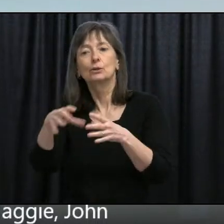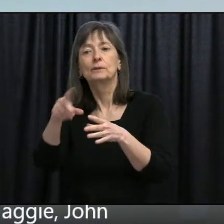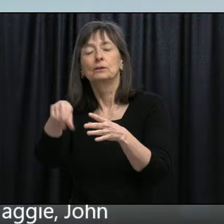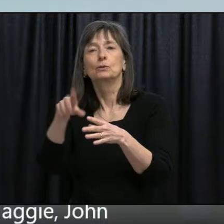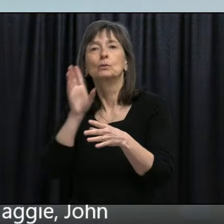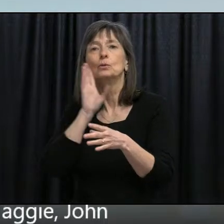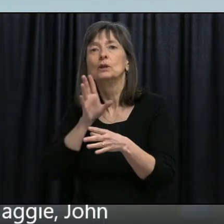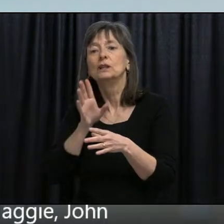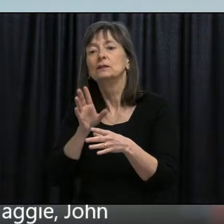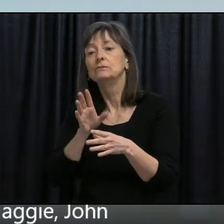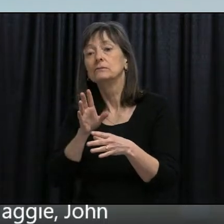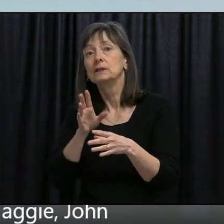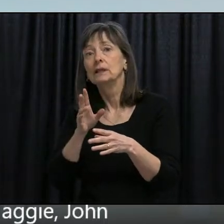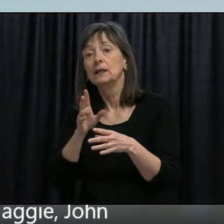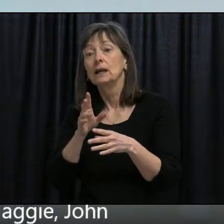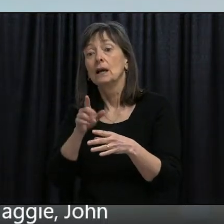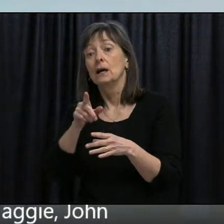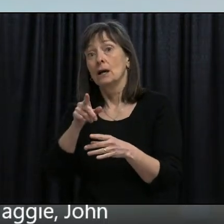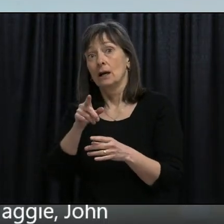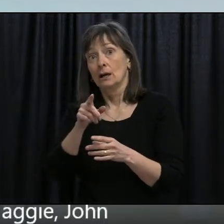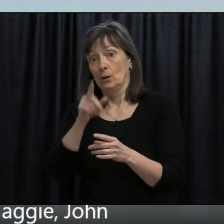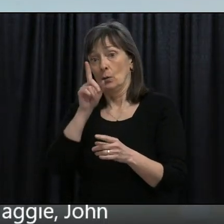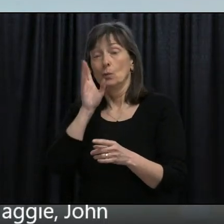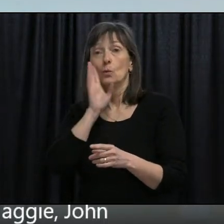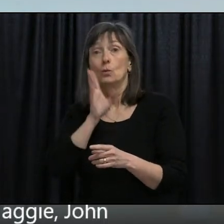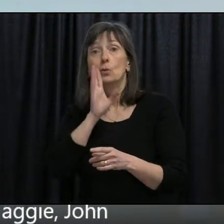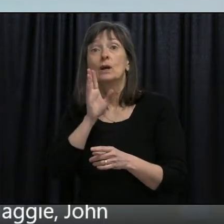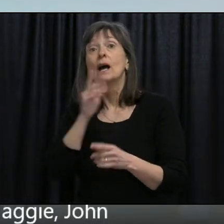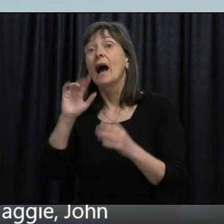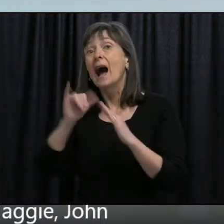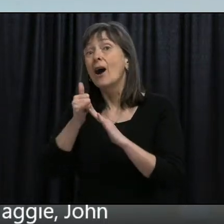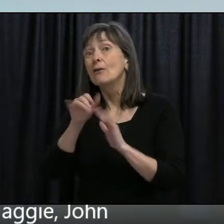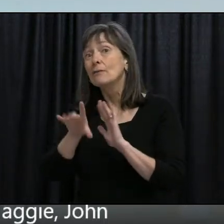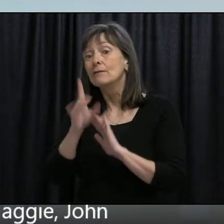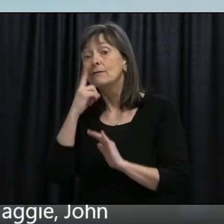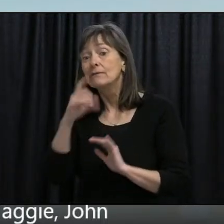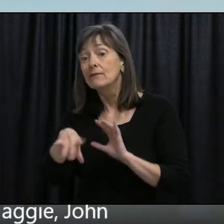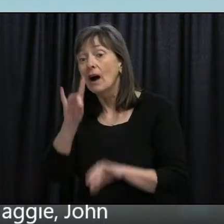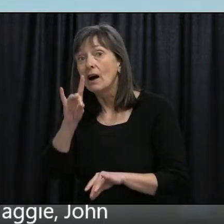will be identified to the RHAs by their employers.